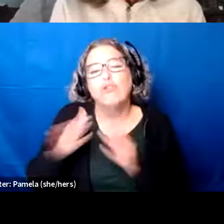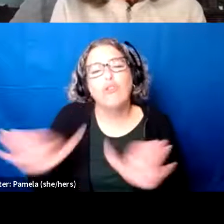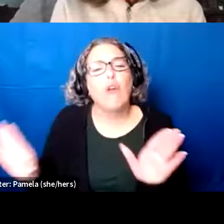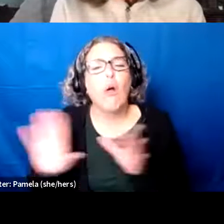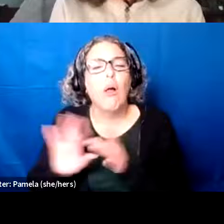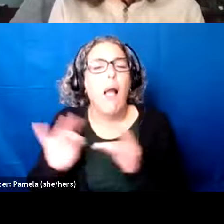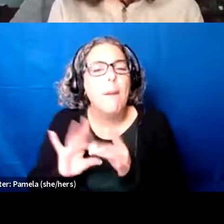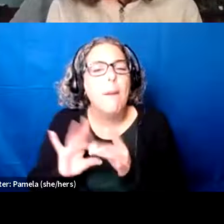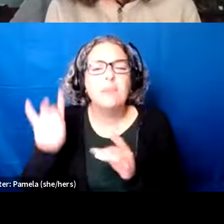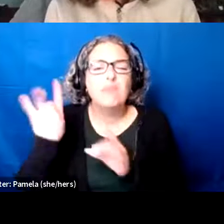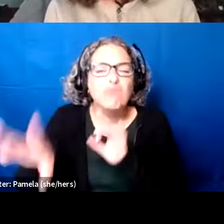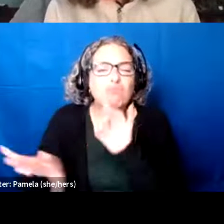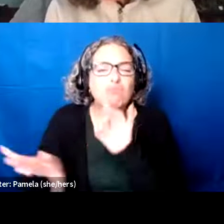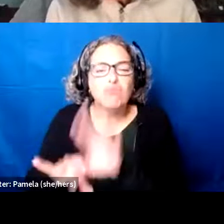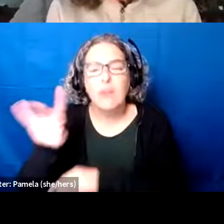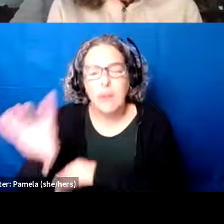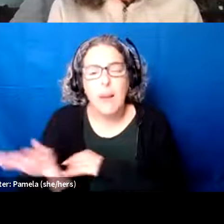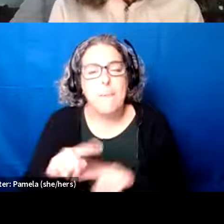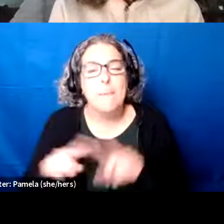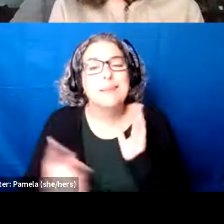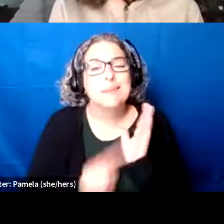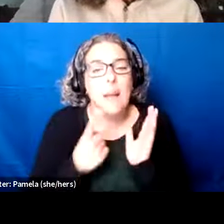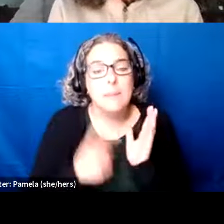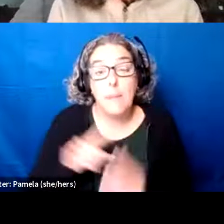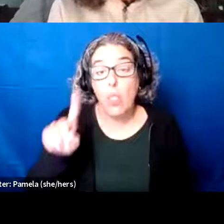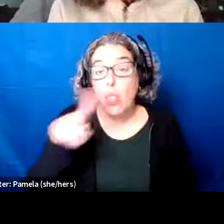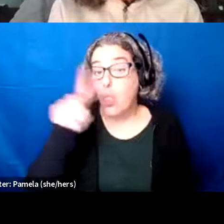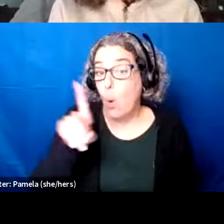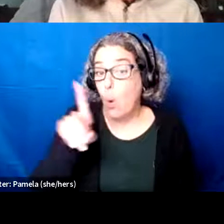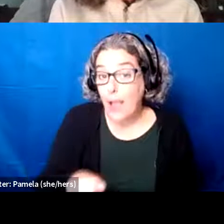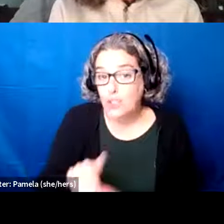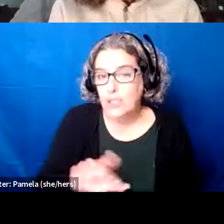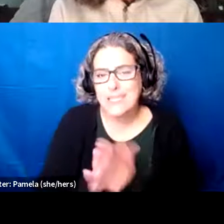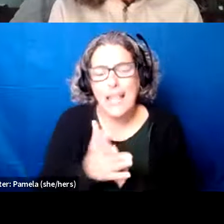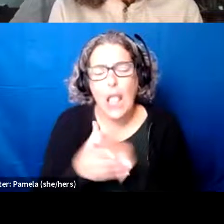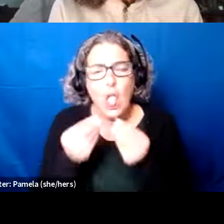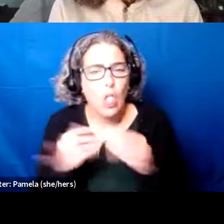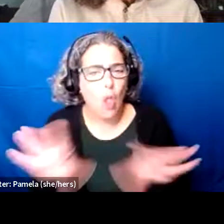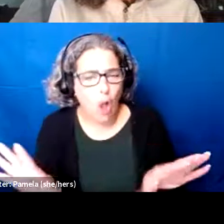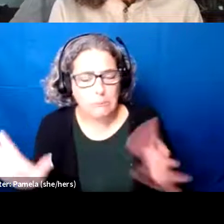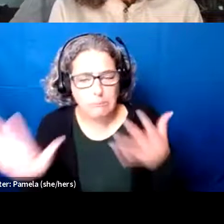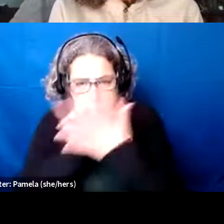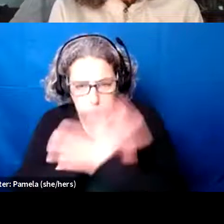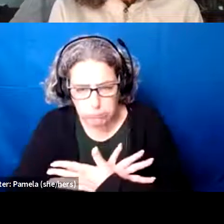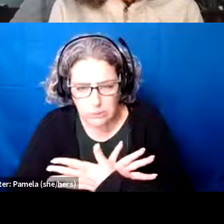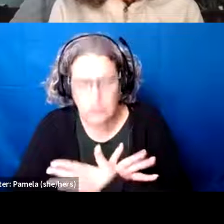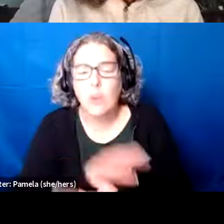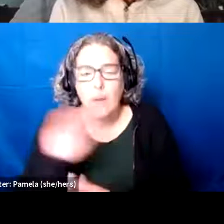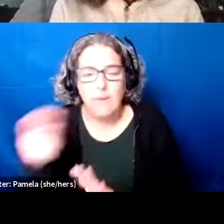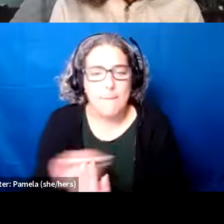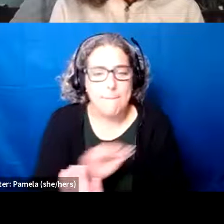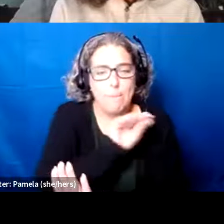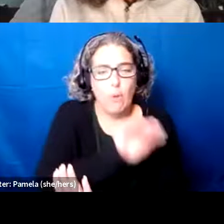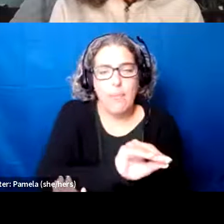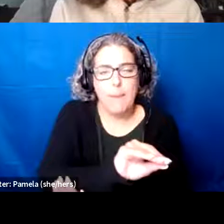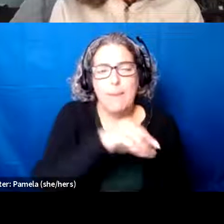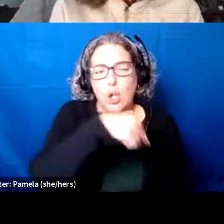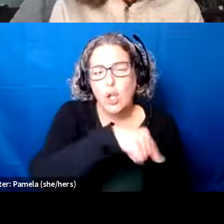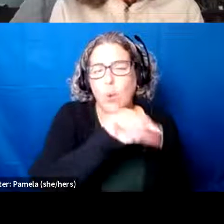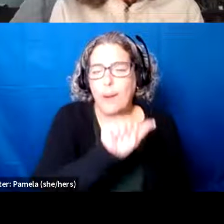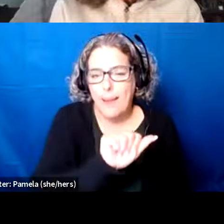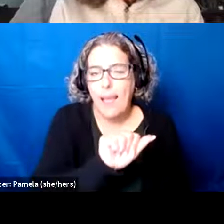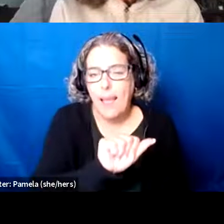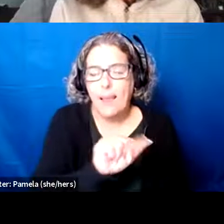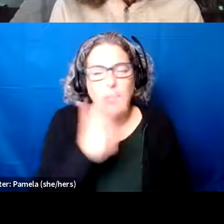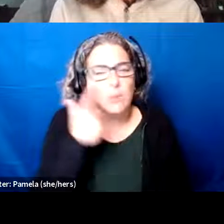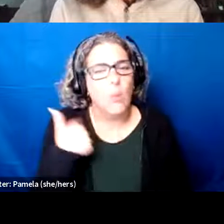about, but sometimes questions get lost if they're put in there. We don't want that to